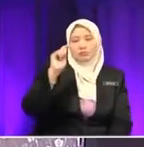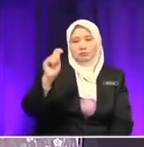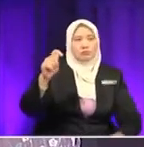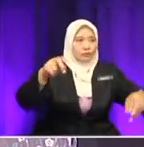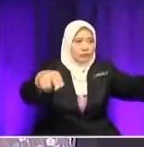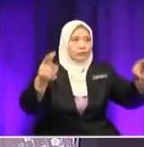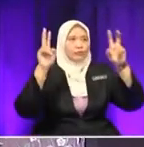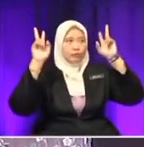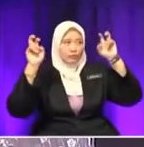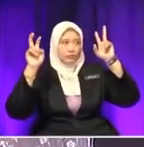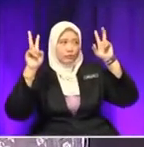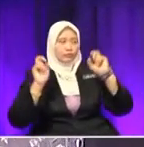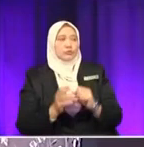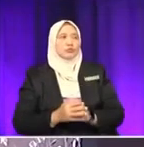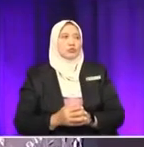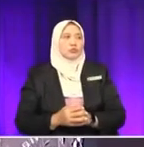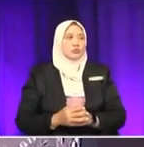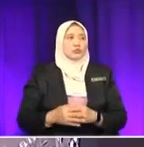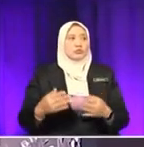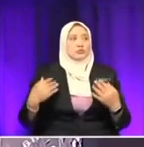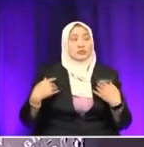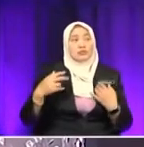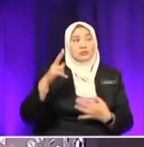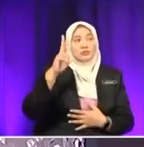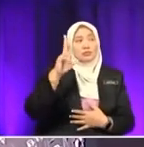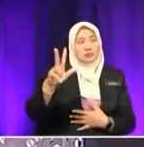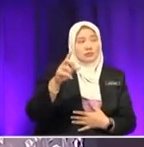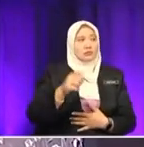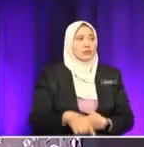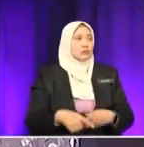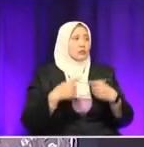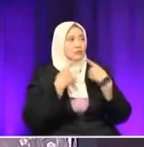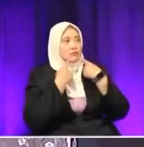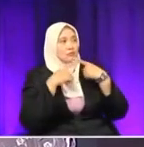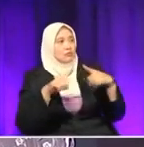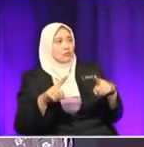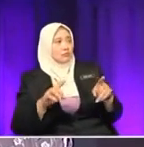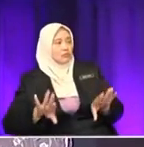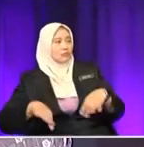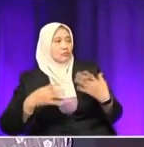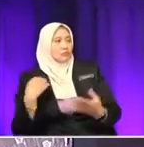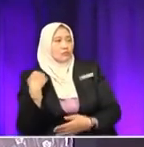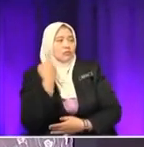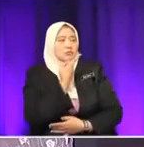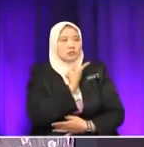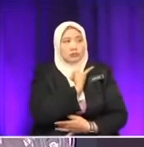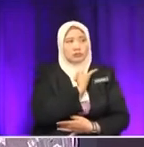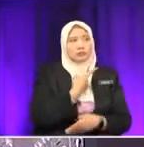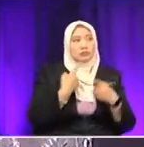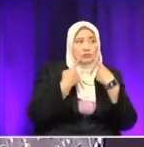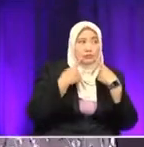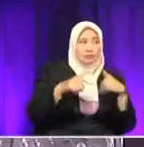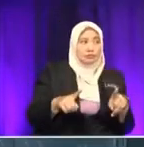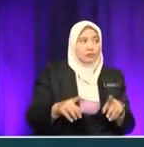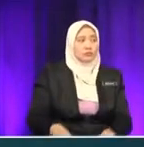right. So what is our 3 answers? So this is it. So look at how we answer the question. One question has 3 answers.